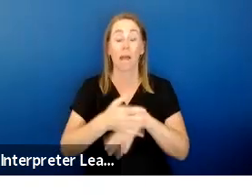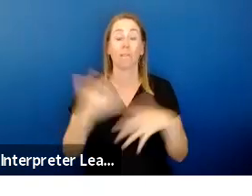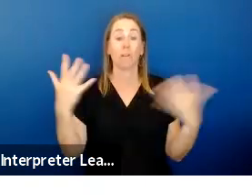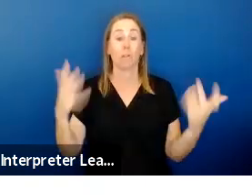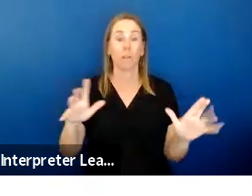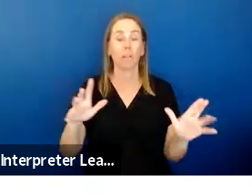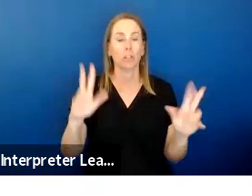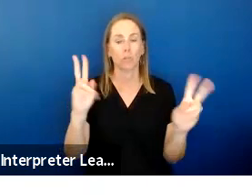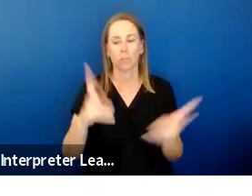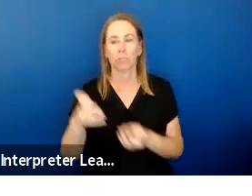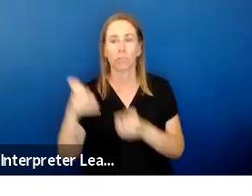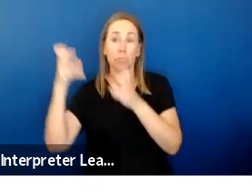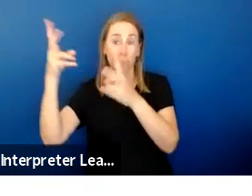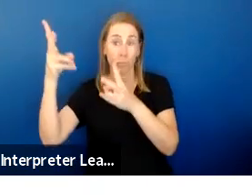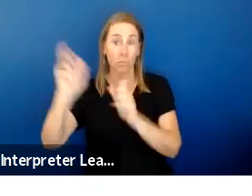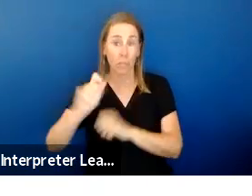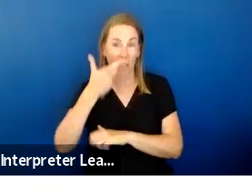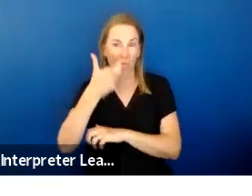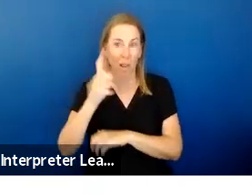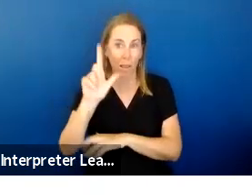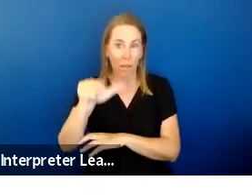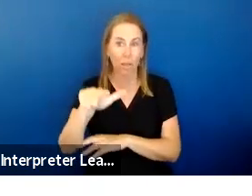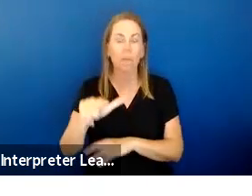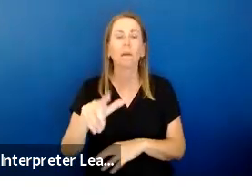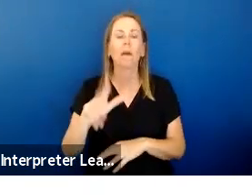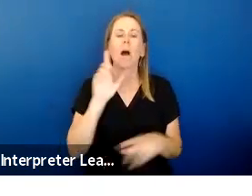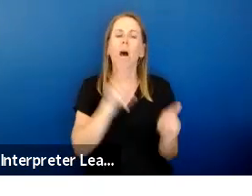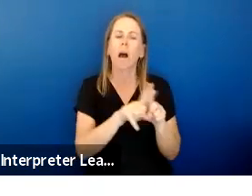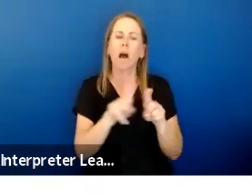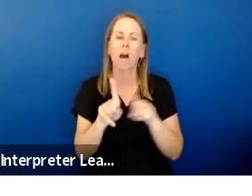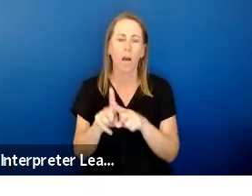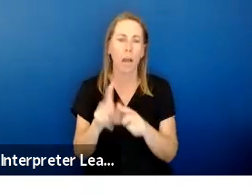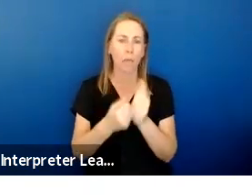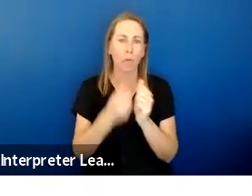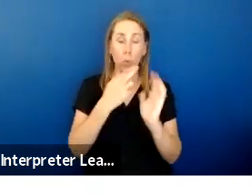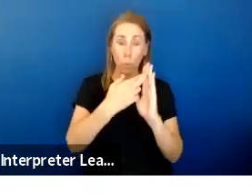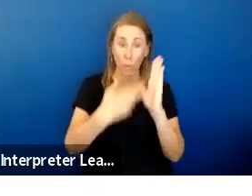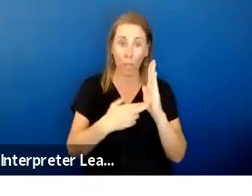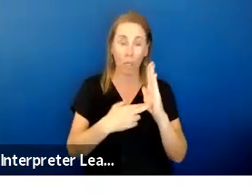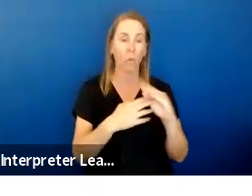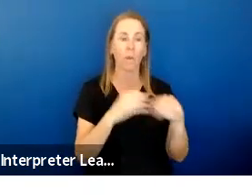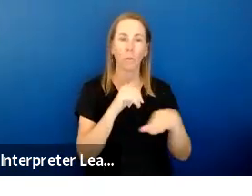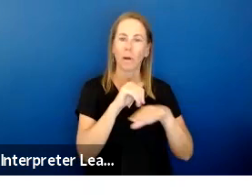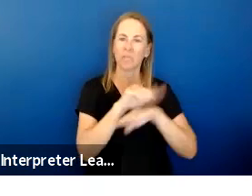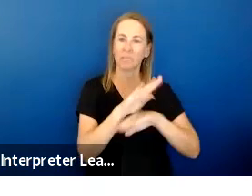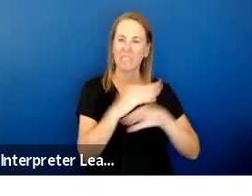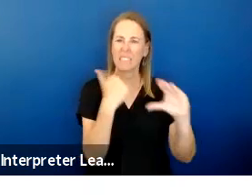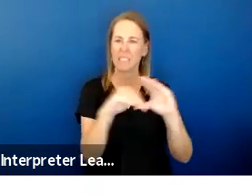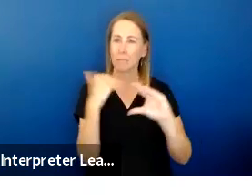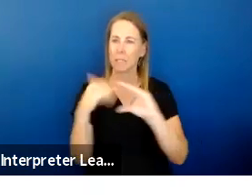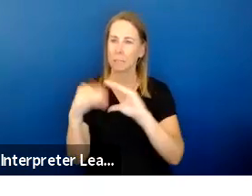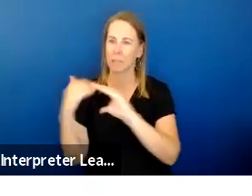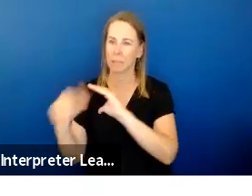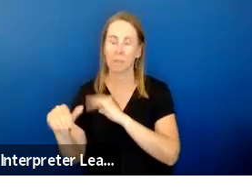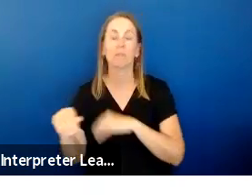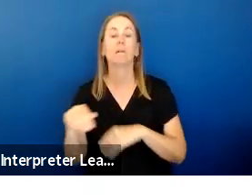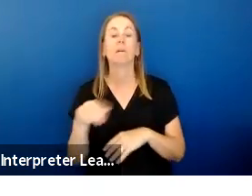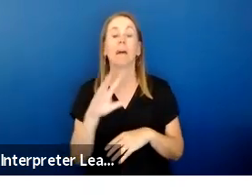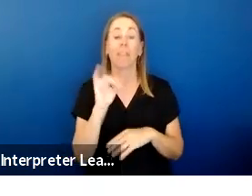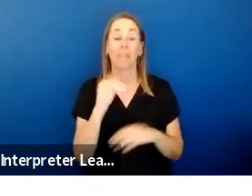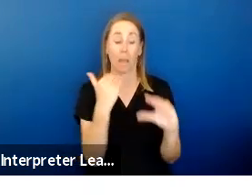afterwards. We will send out a thank you email to everyone who registered, where you will have the resources